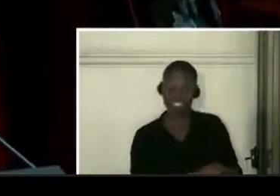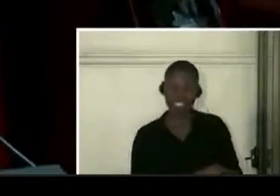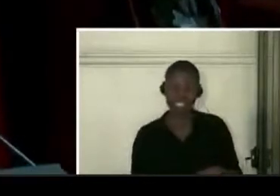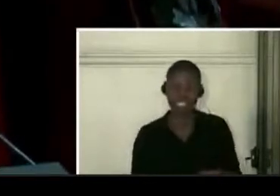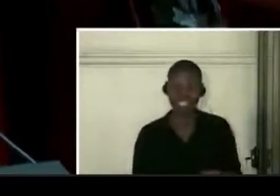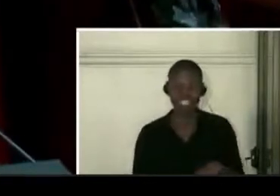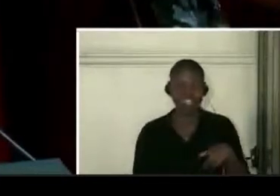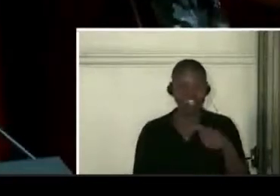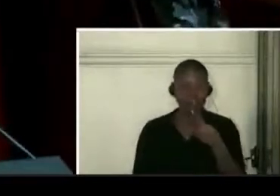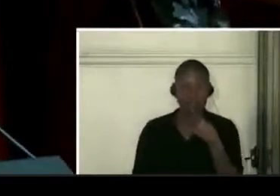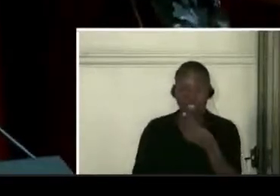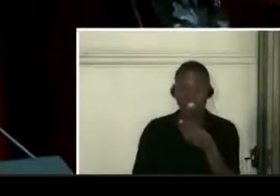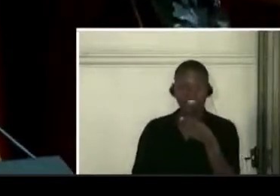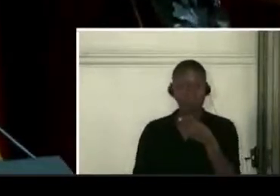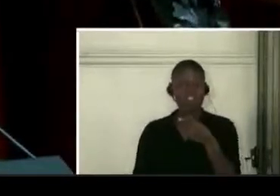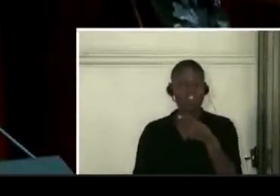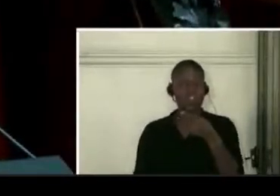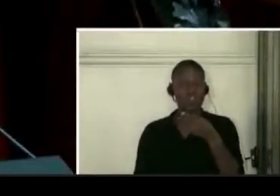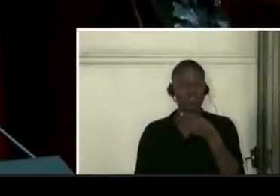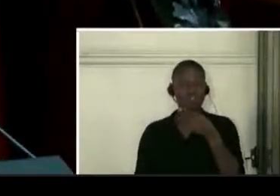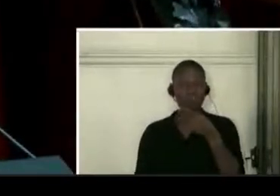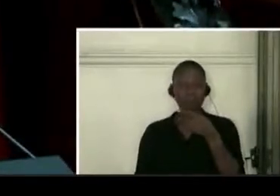Imeda sifisha ukudelela.